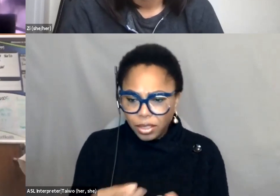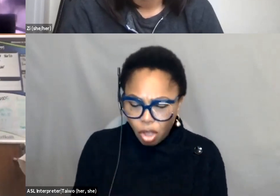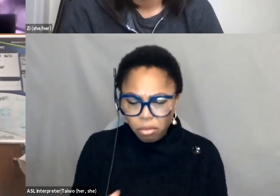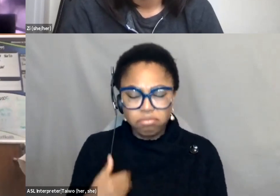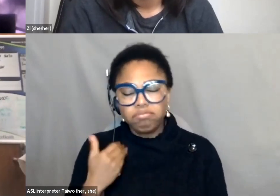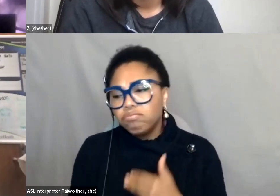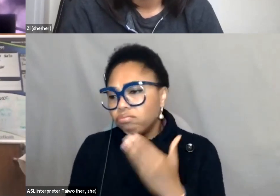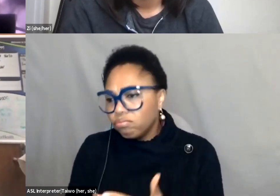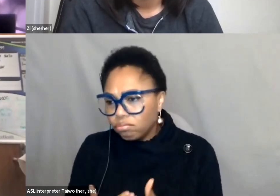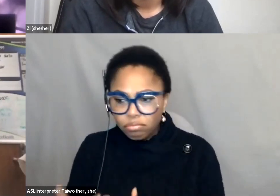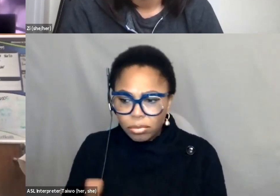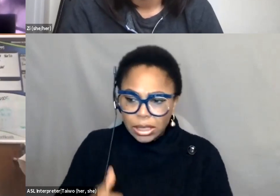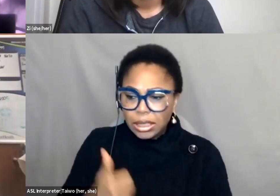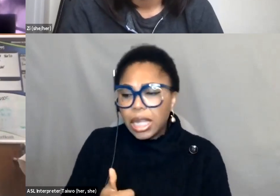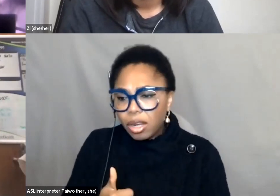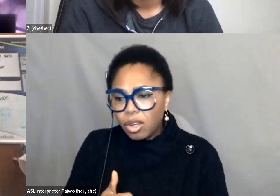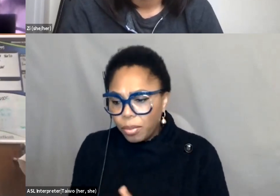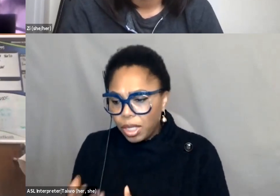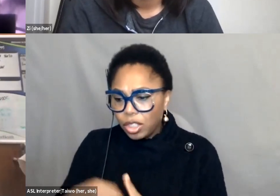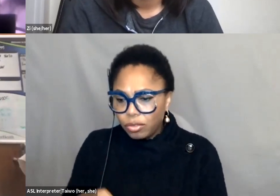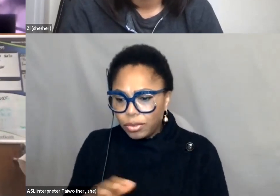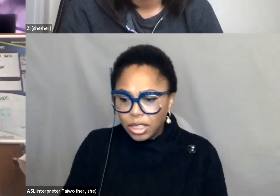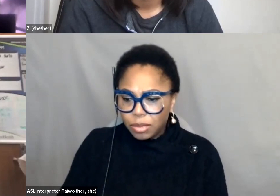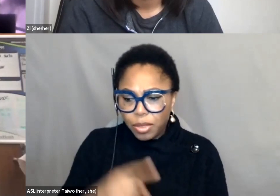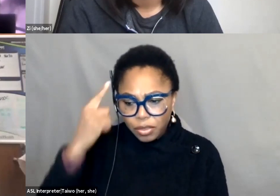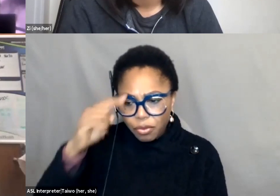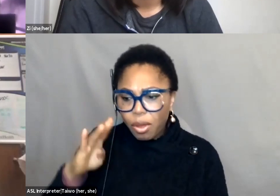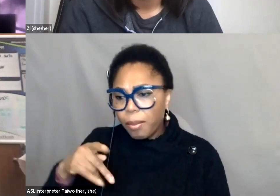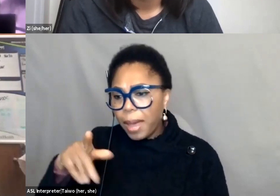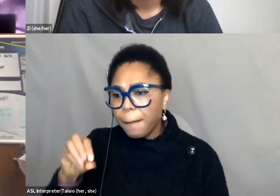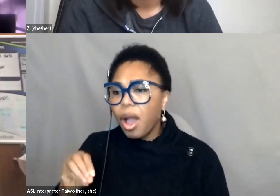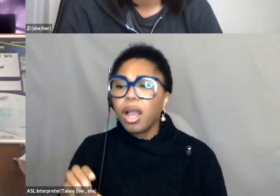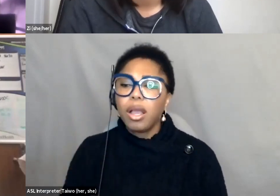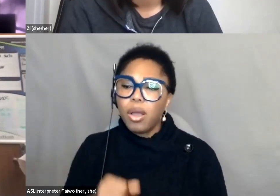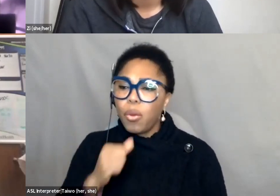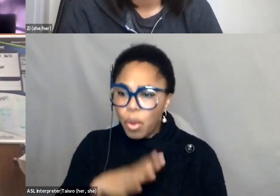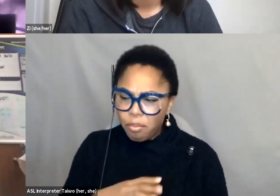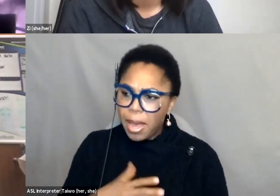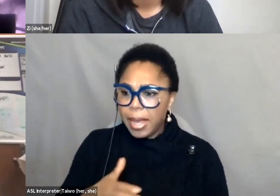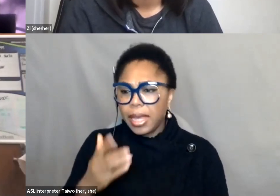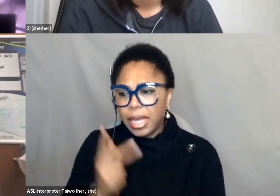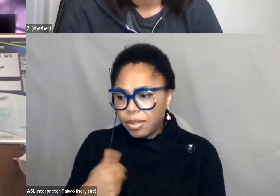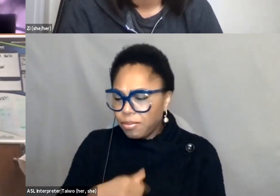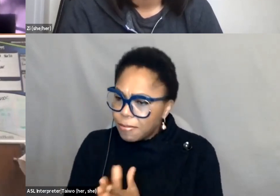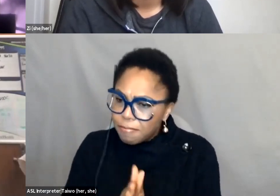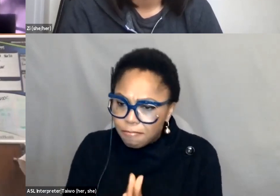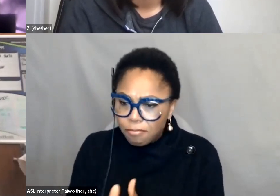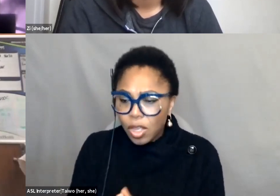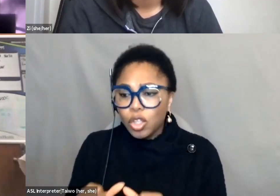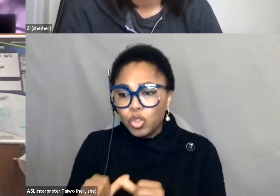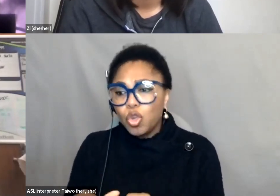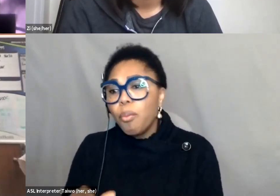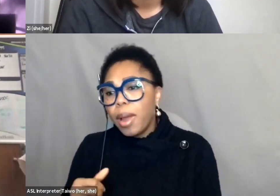a more inclusive space for BIPOC women keeps me motivated and resilient. Throughout my undergraduate and graduate